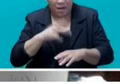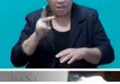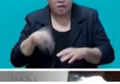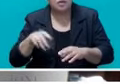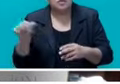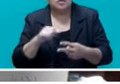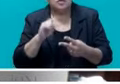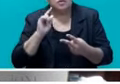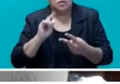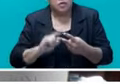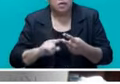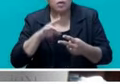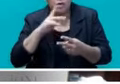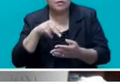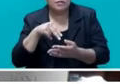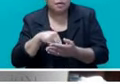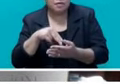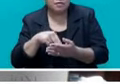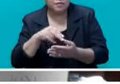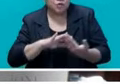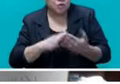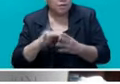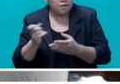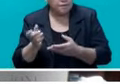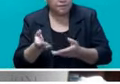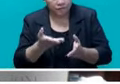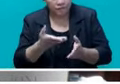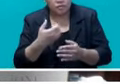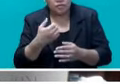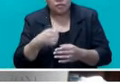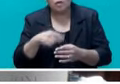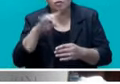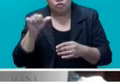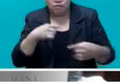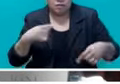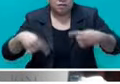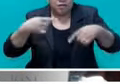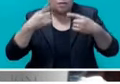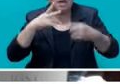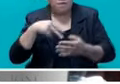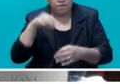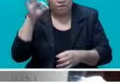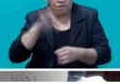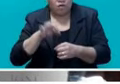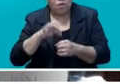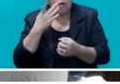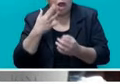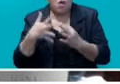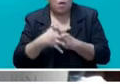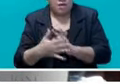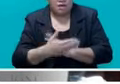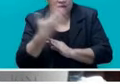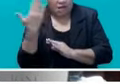must not be referred to a standing committee or other committee of Parliament, indeed that the bill must be debated and voted upon by Parliament on Wednesday, 22nd